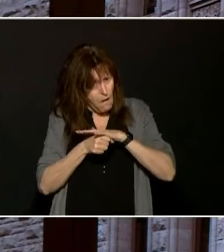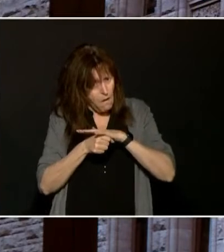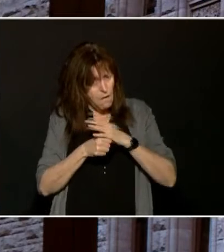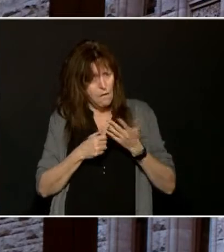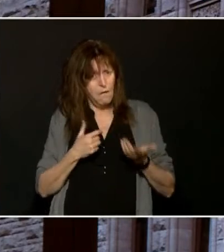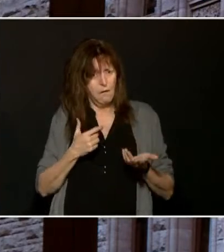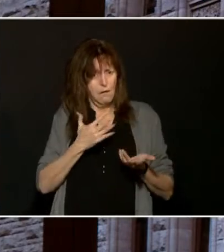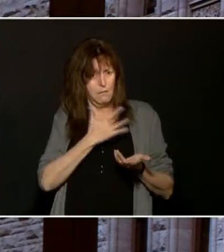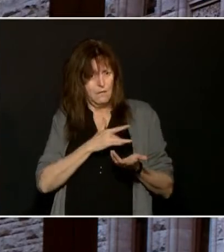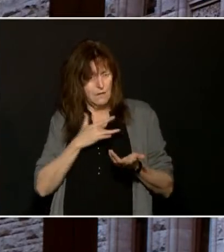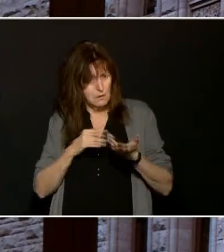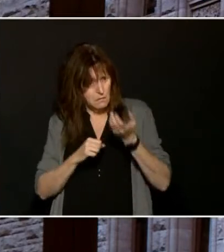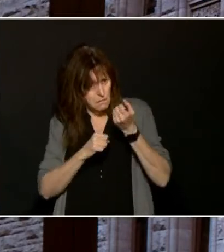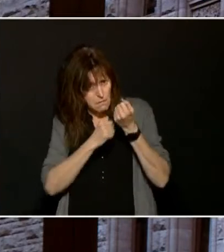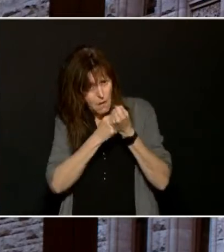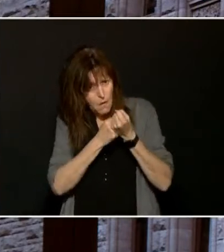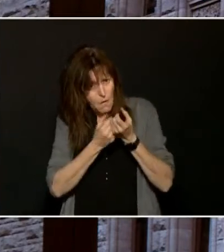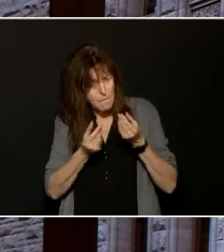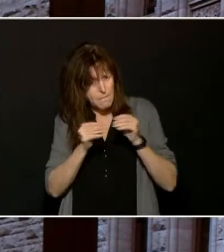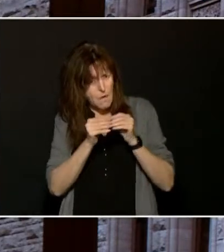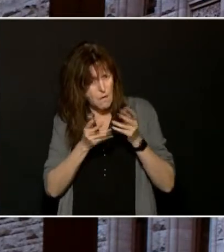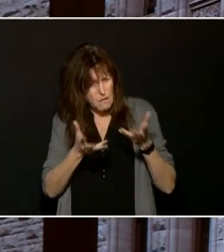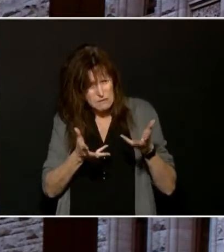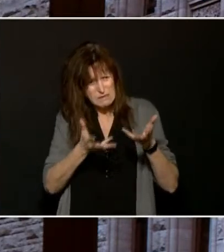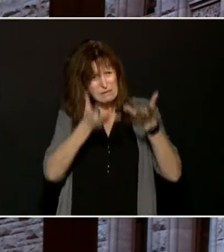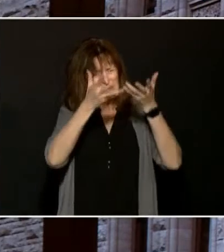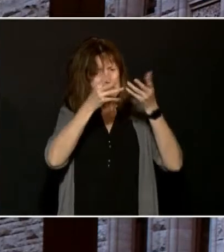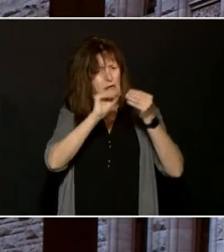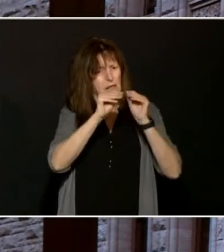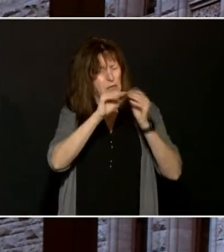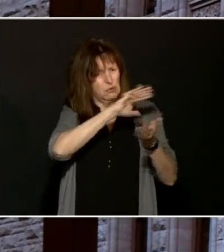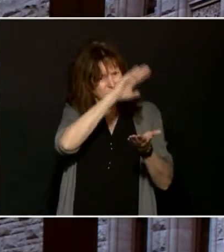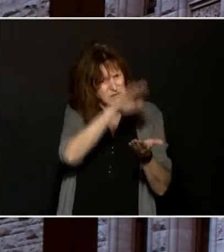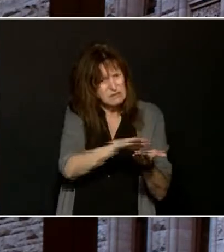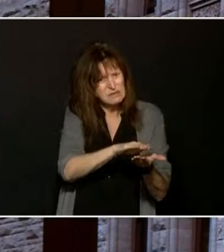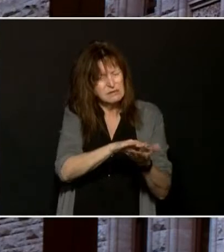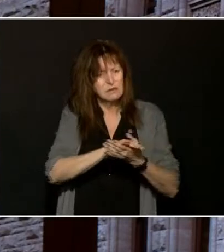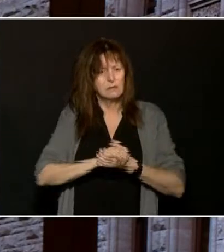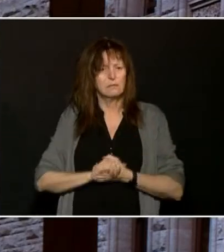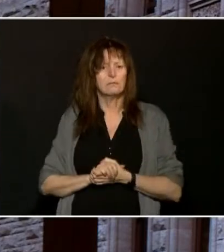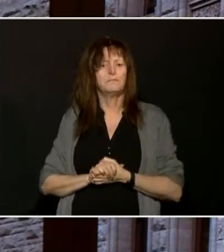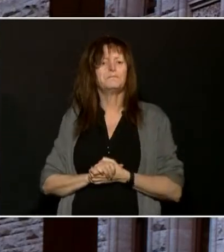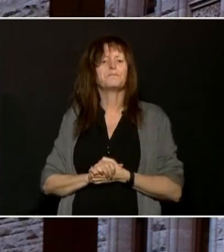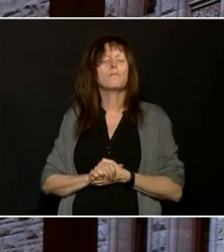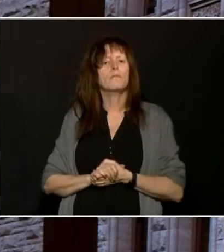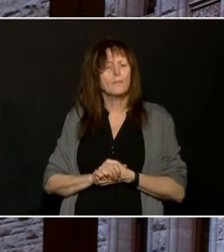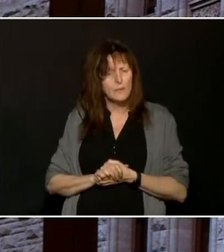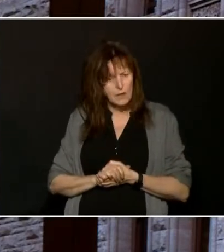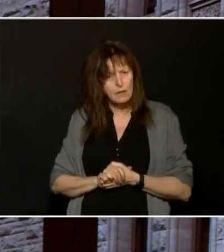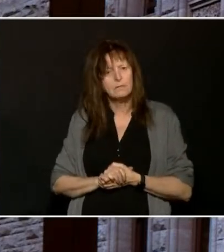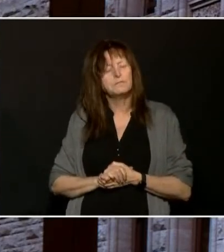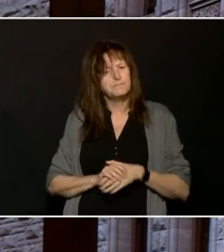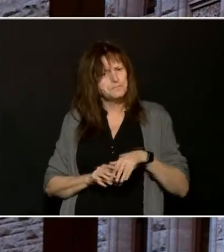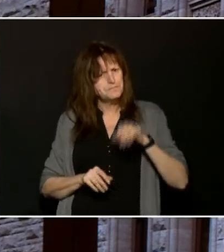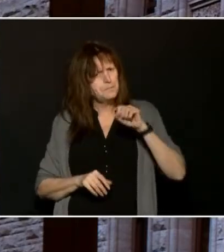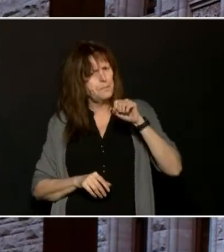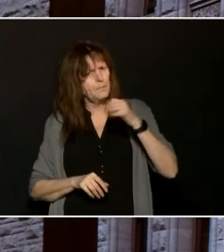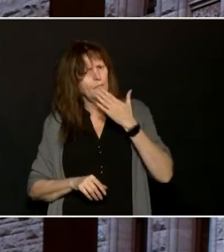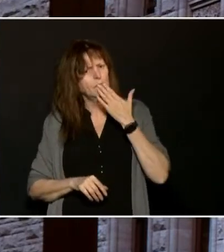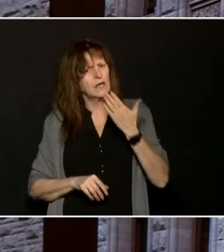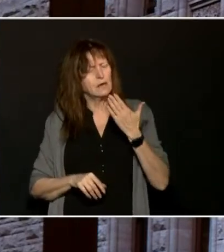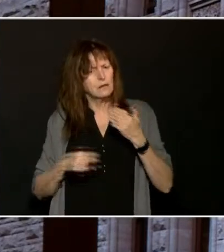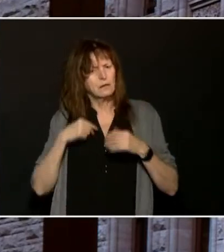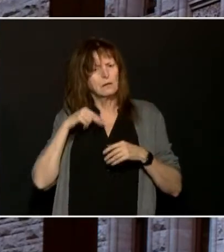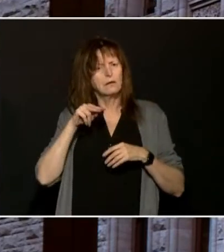done to help get that region's case counts down? Well, thank you. And we have been watching Porcupine Health Unit and